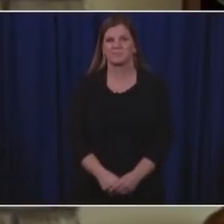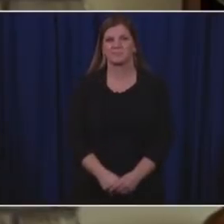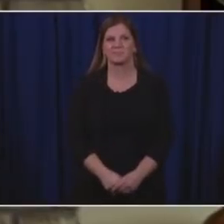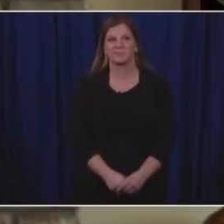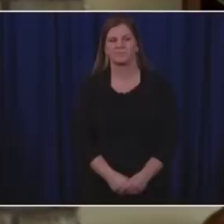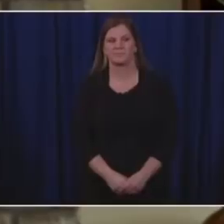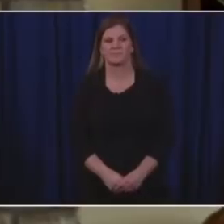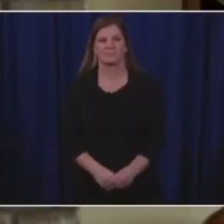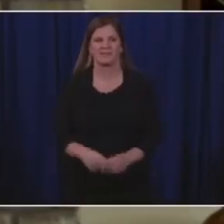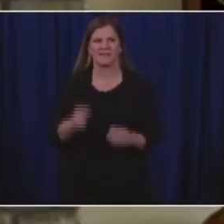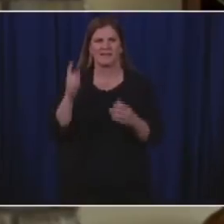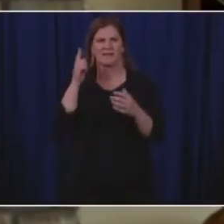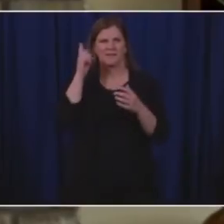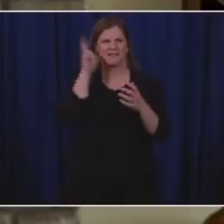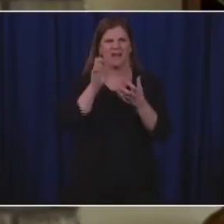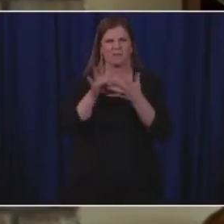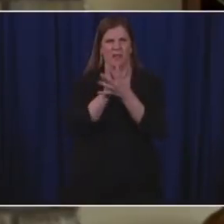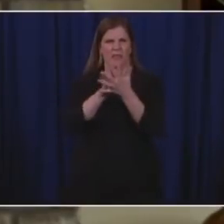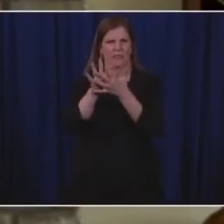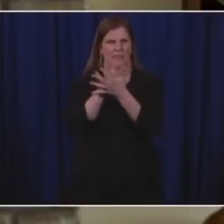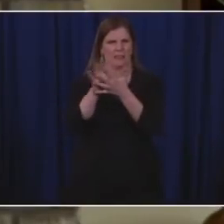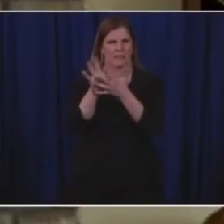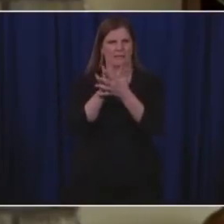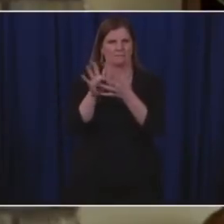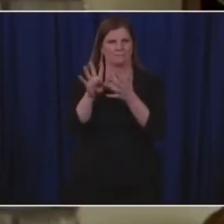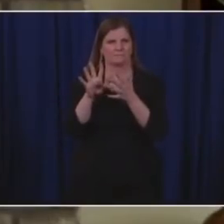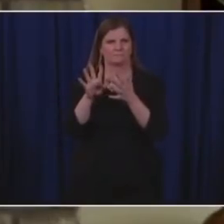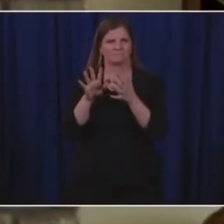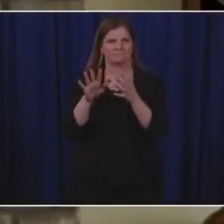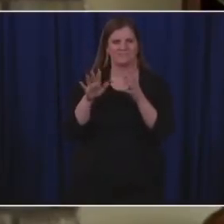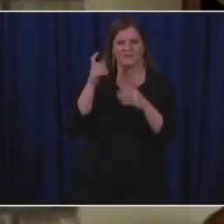Sorry, Governor, how are you this afternoon? Hey, Randy.